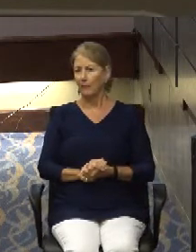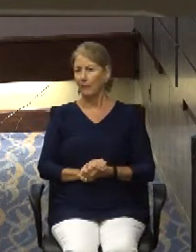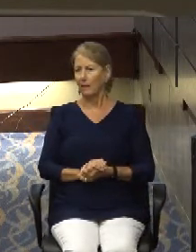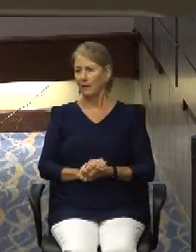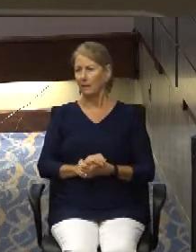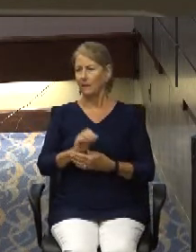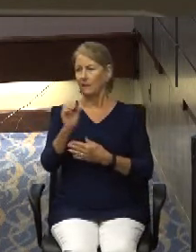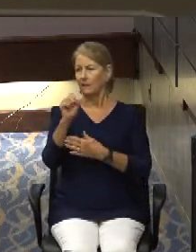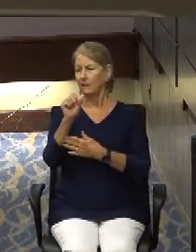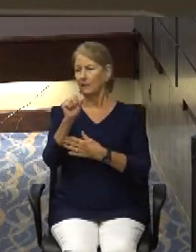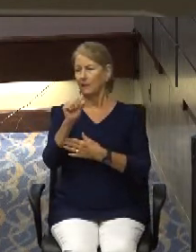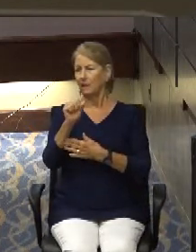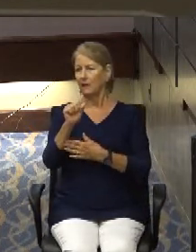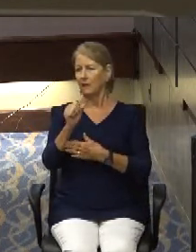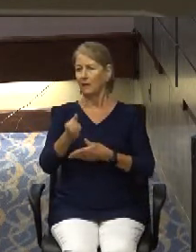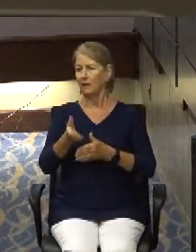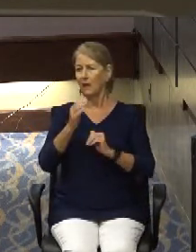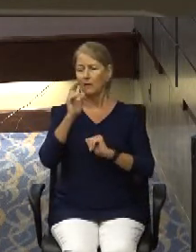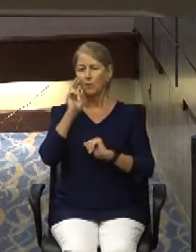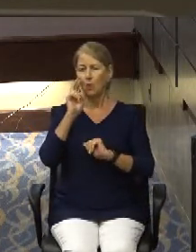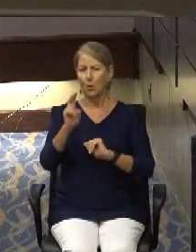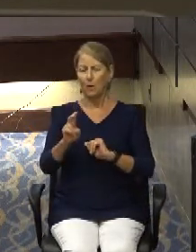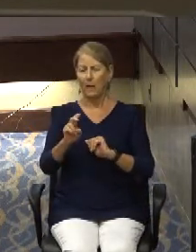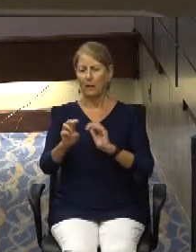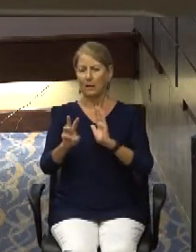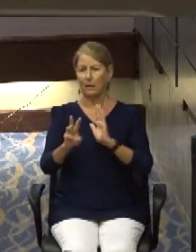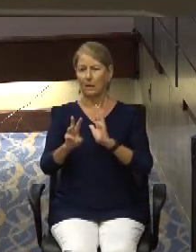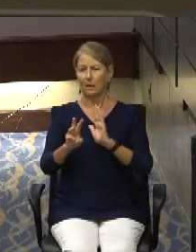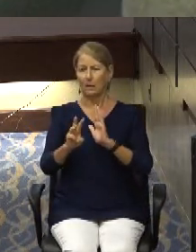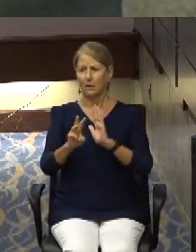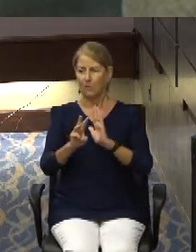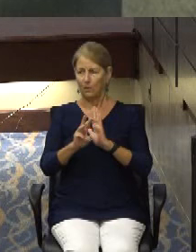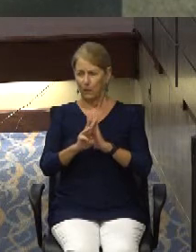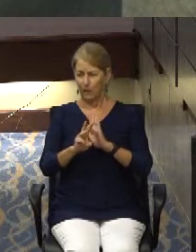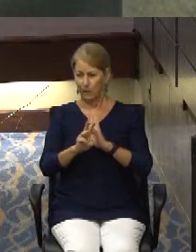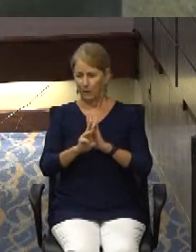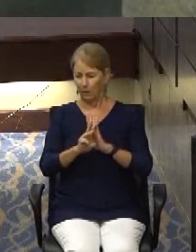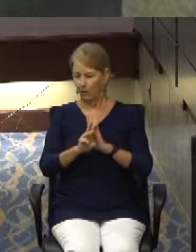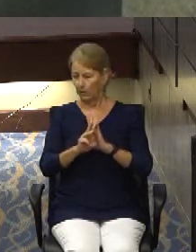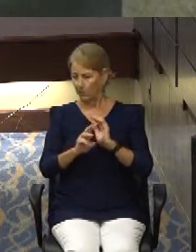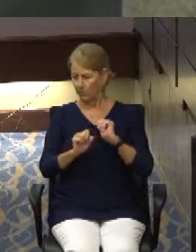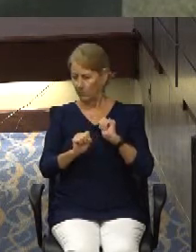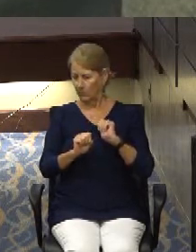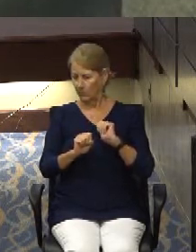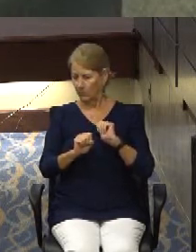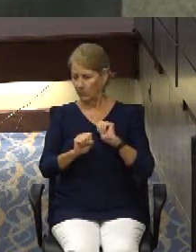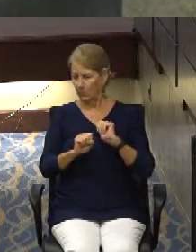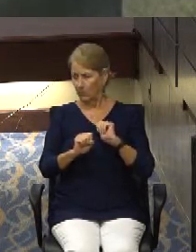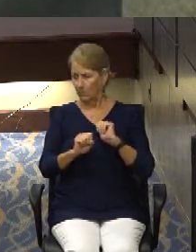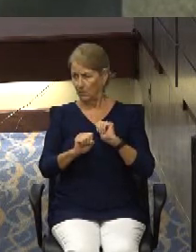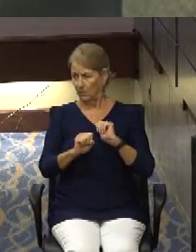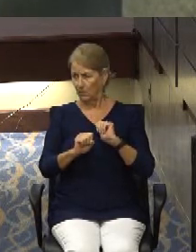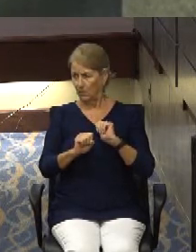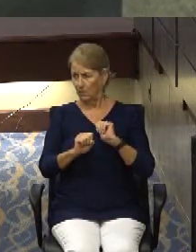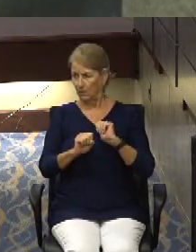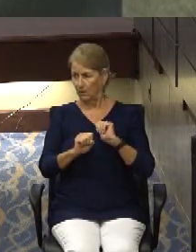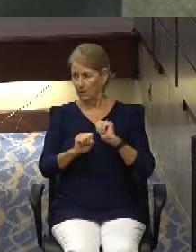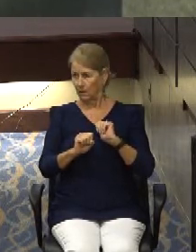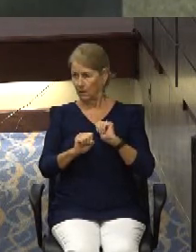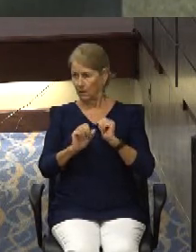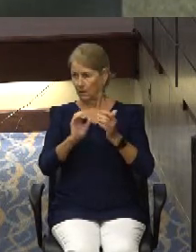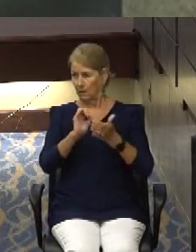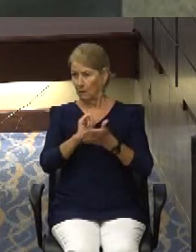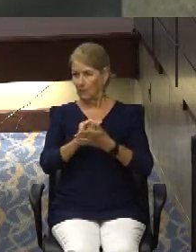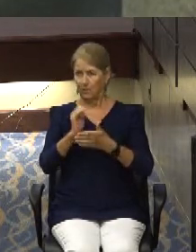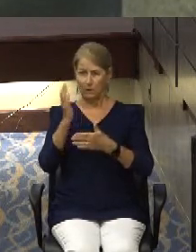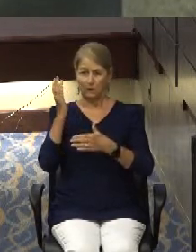Okay. If there's, let's just look into ways that we could be thoughtful, even if. That's why I asked about a fence.